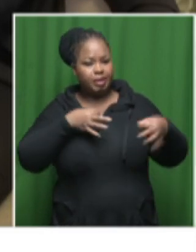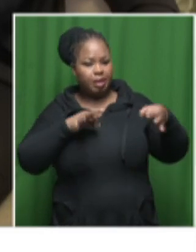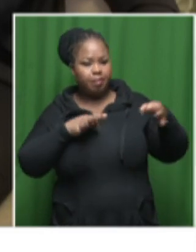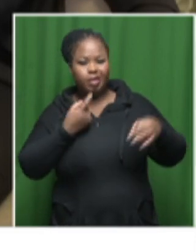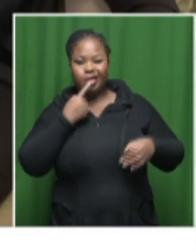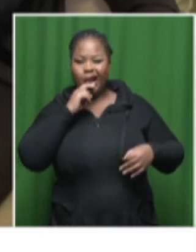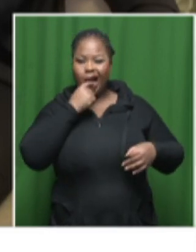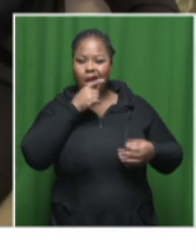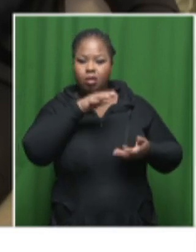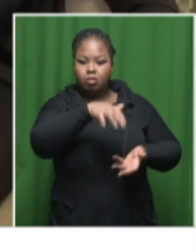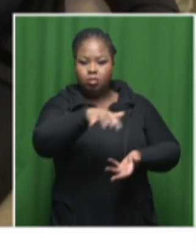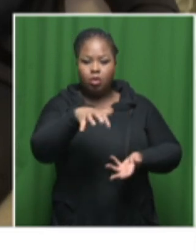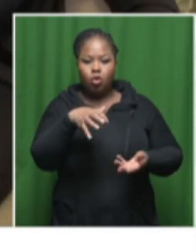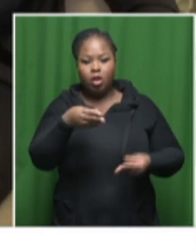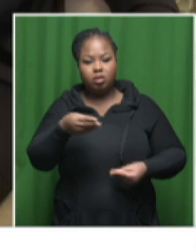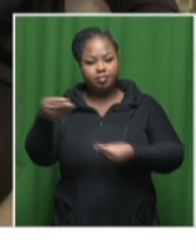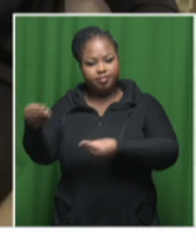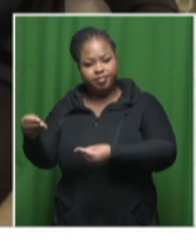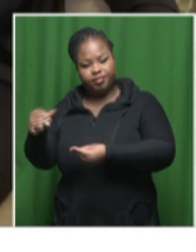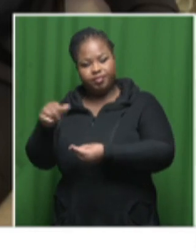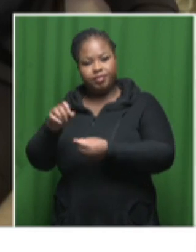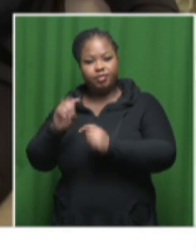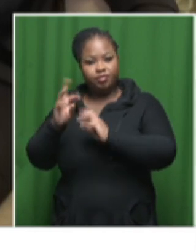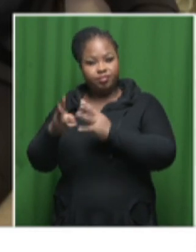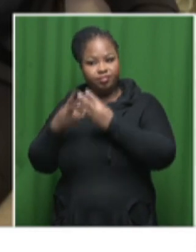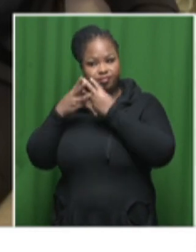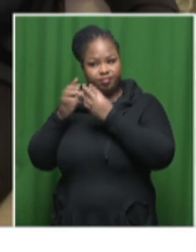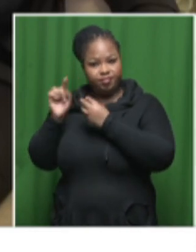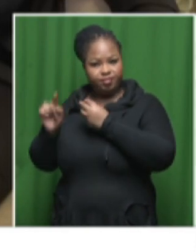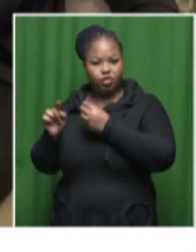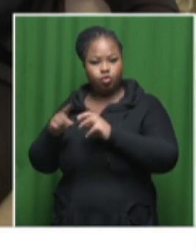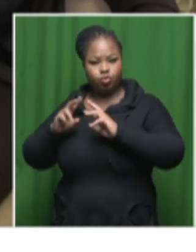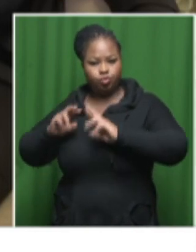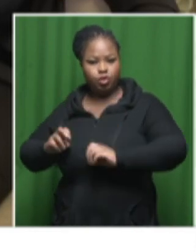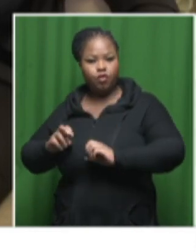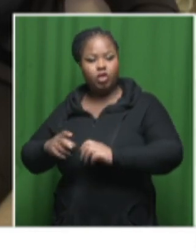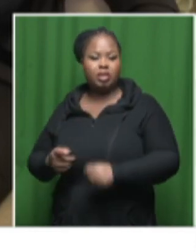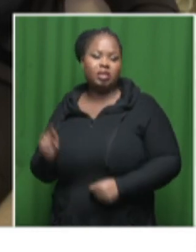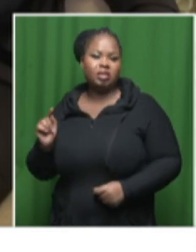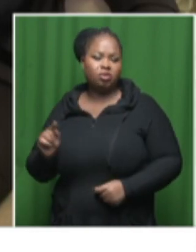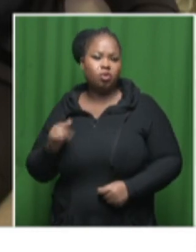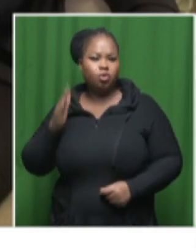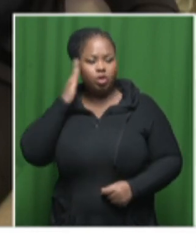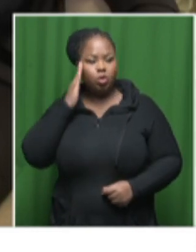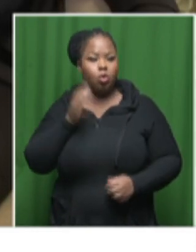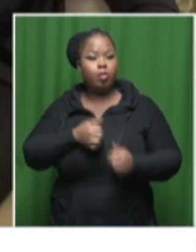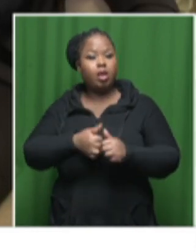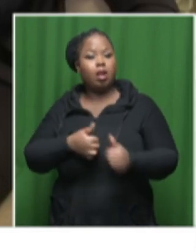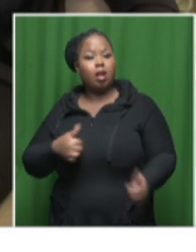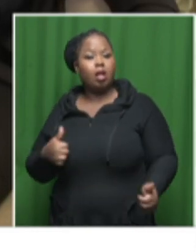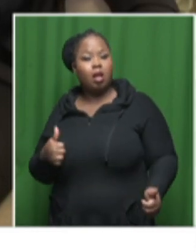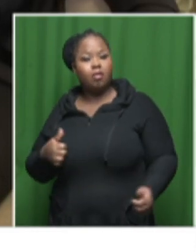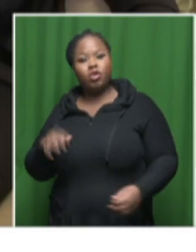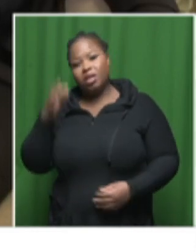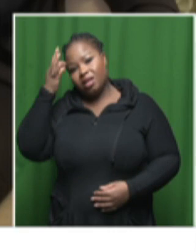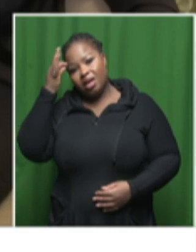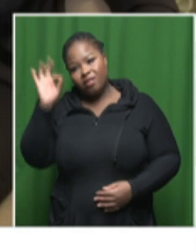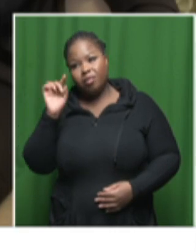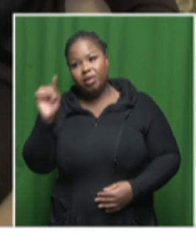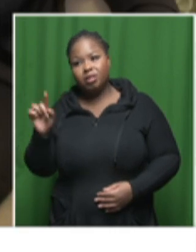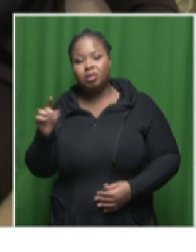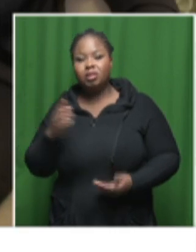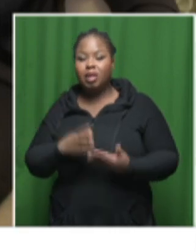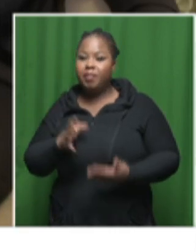then sent off, obviously, to facilities, wherever that may be. We know that there is a backlog with some of the government